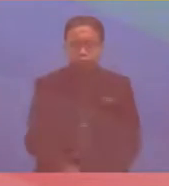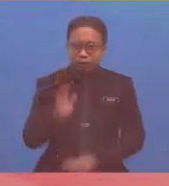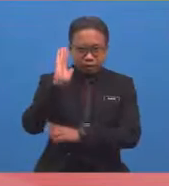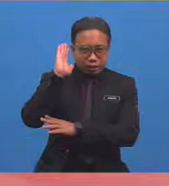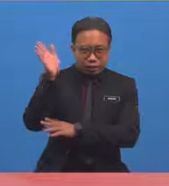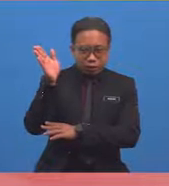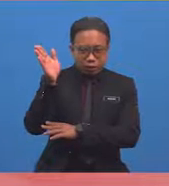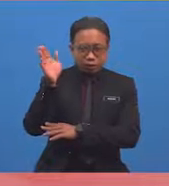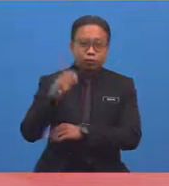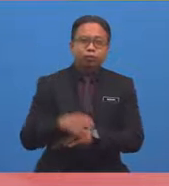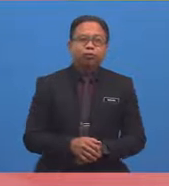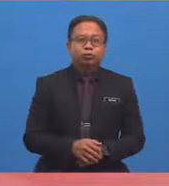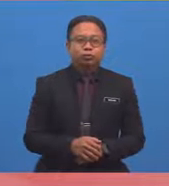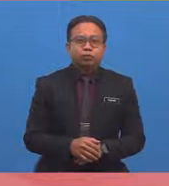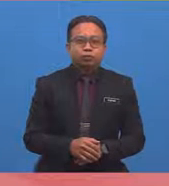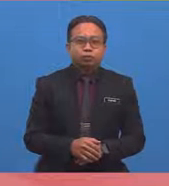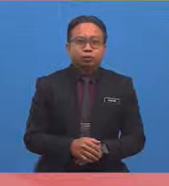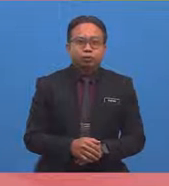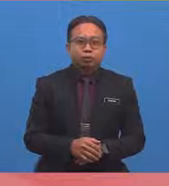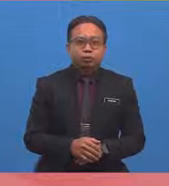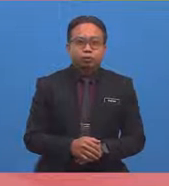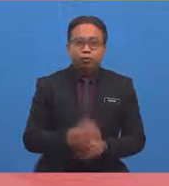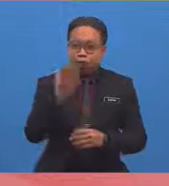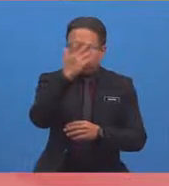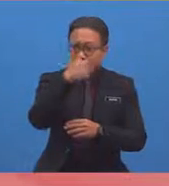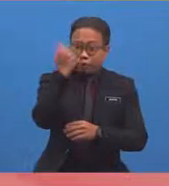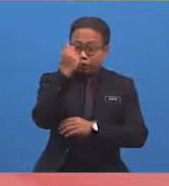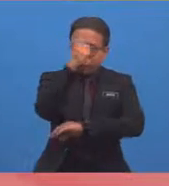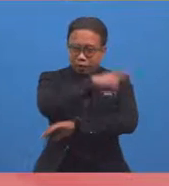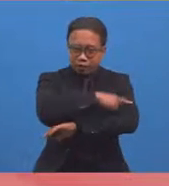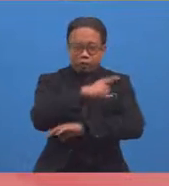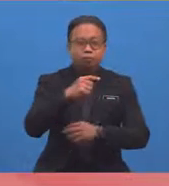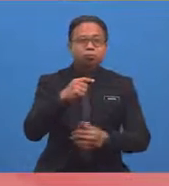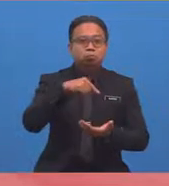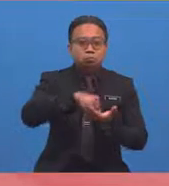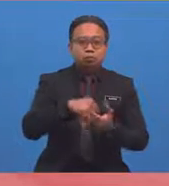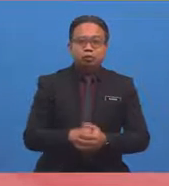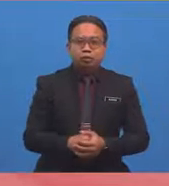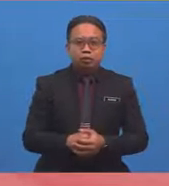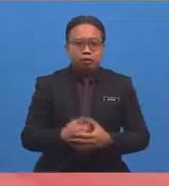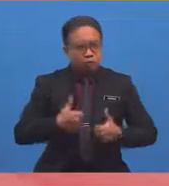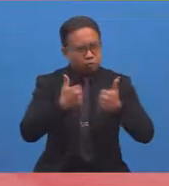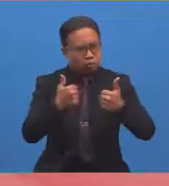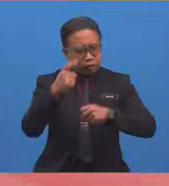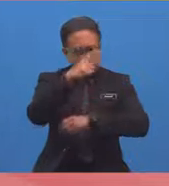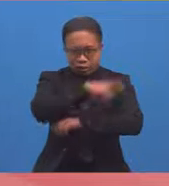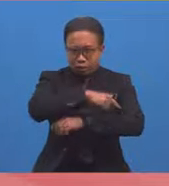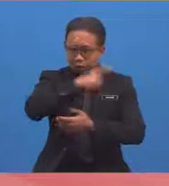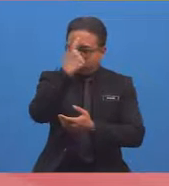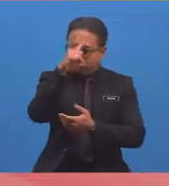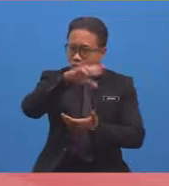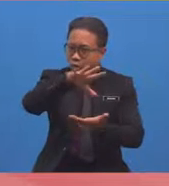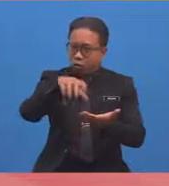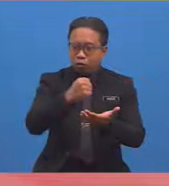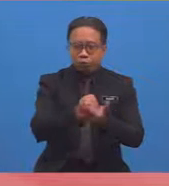Hello, hello, hello. Isn't it a beautiful day today? Isn't it a great day for all of us to learn